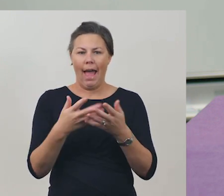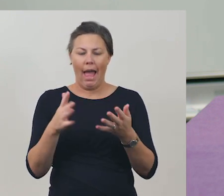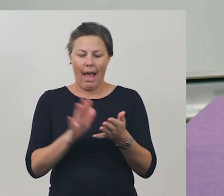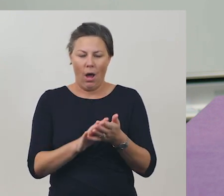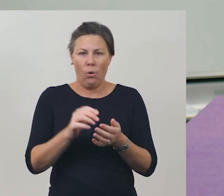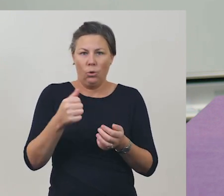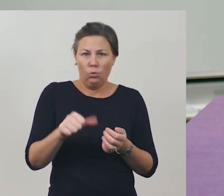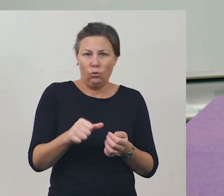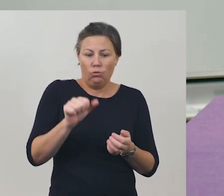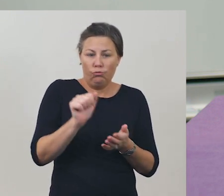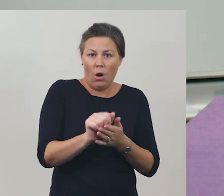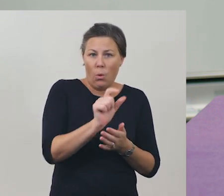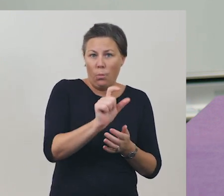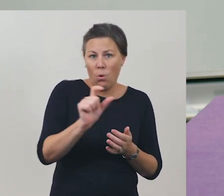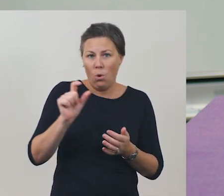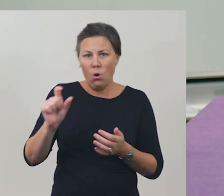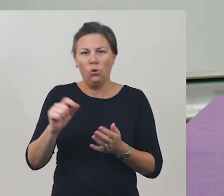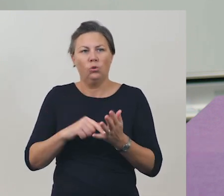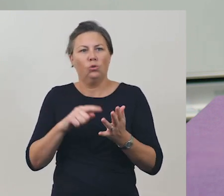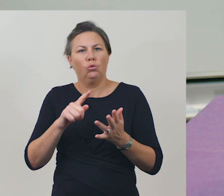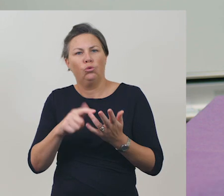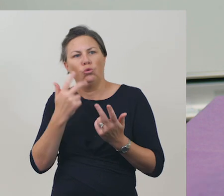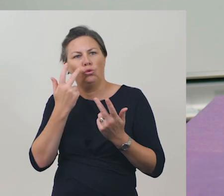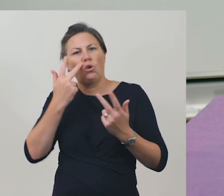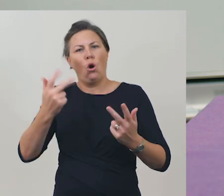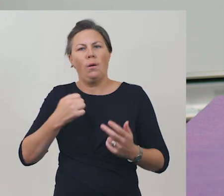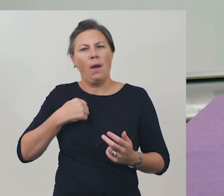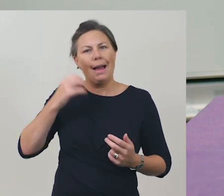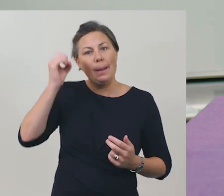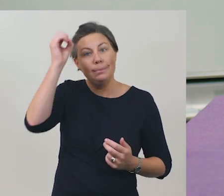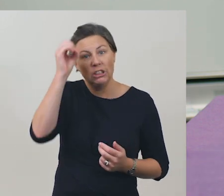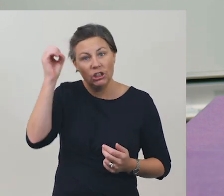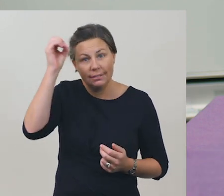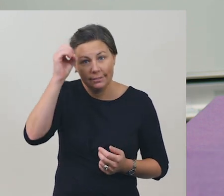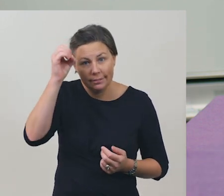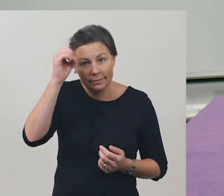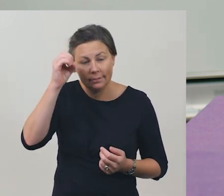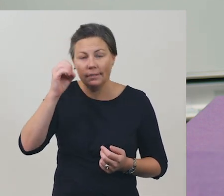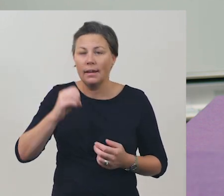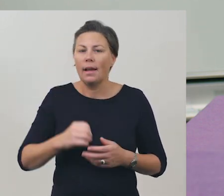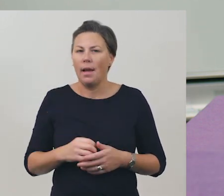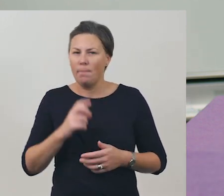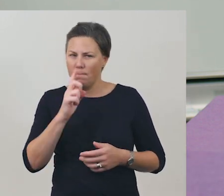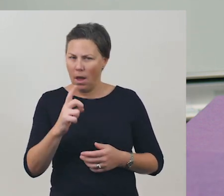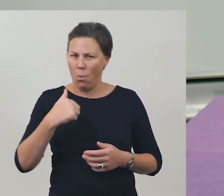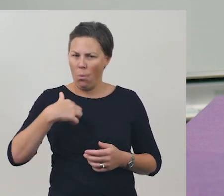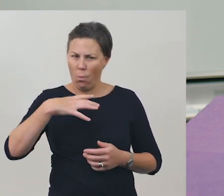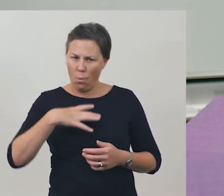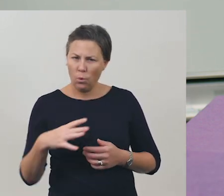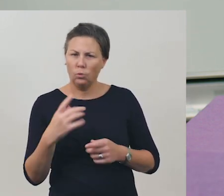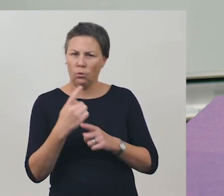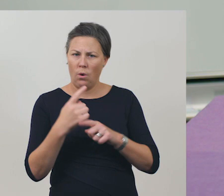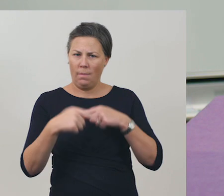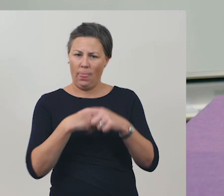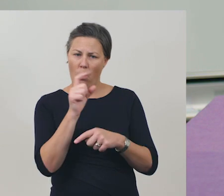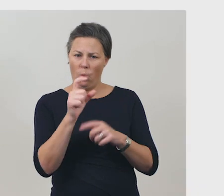places, things and events. Before we explore how language is used, let's make sure we all understand what evaluative language